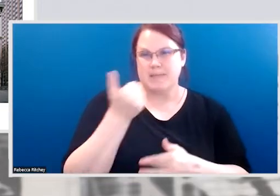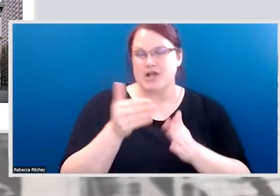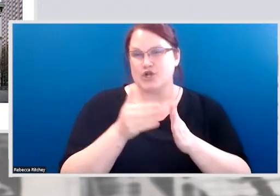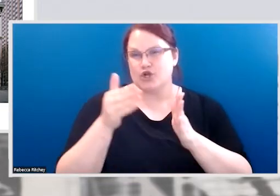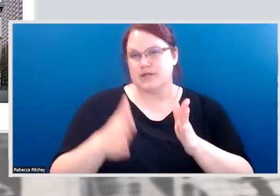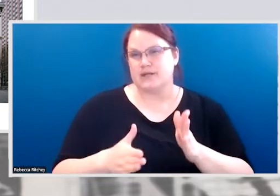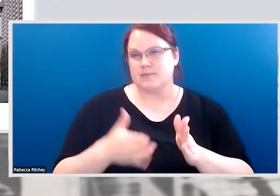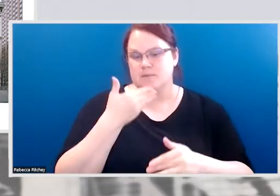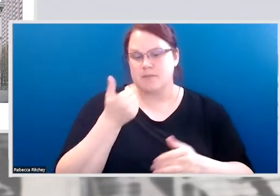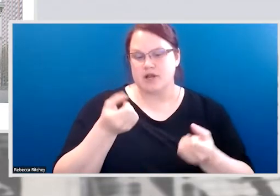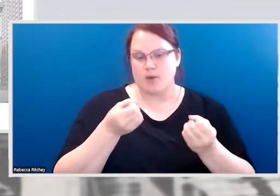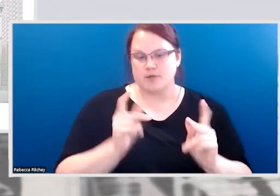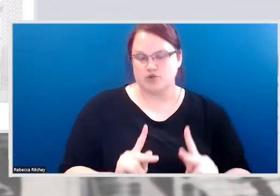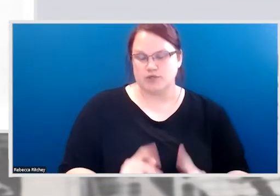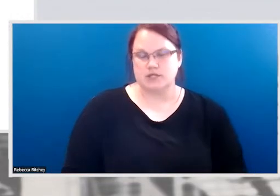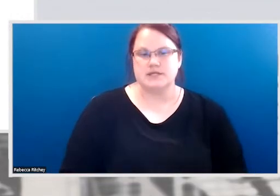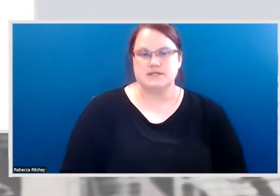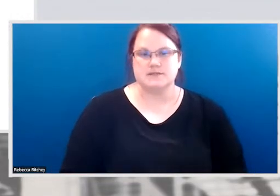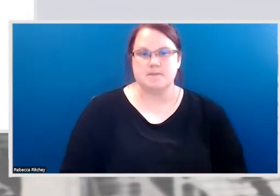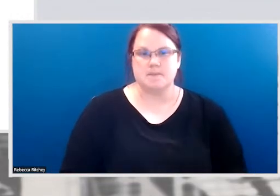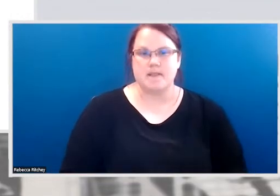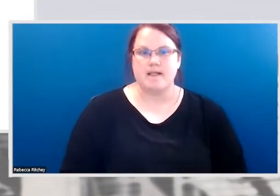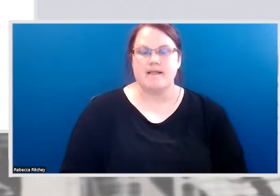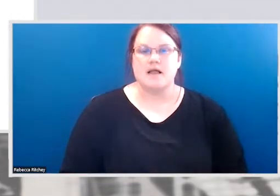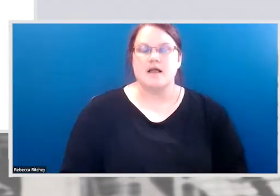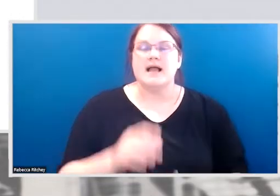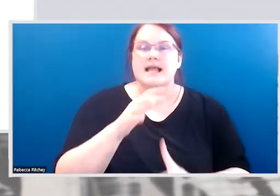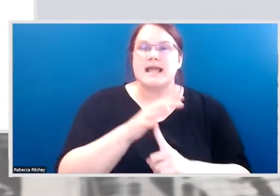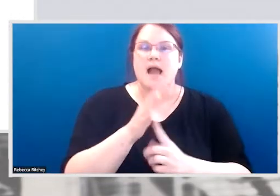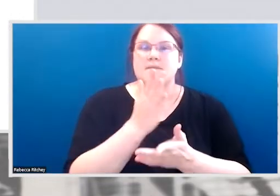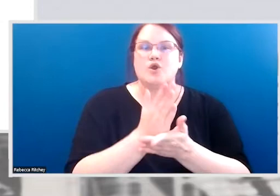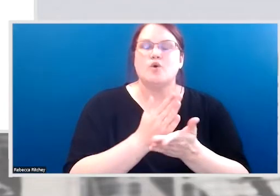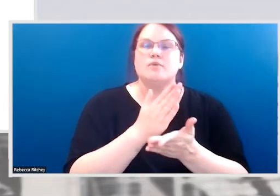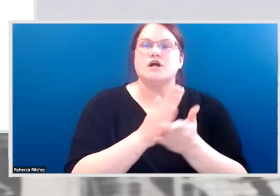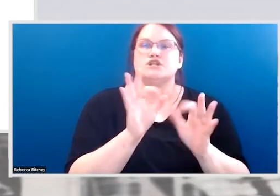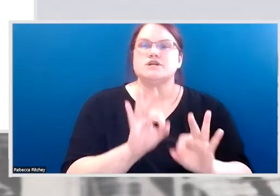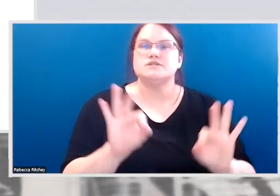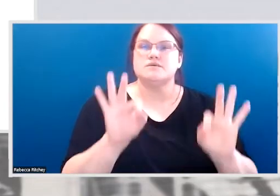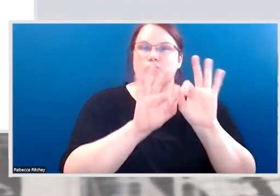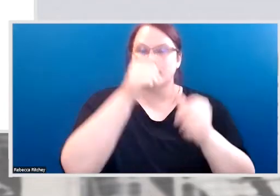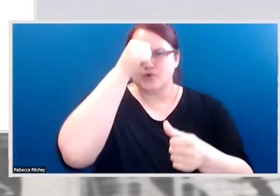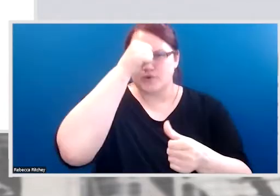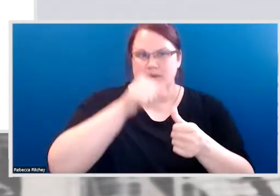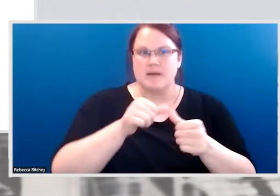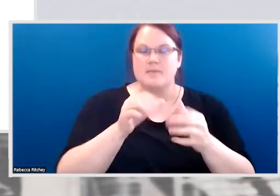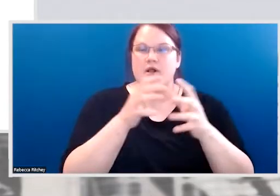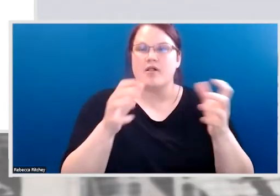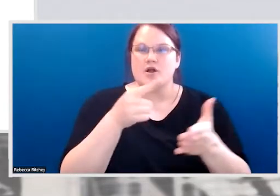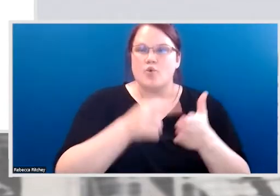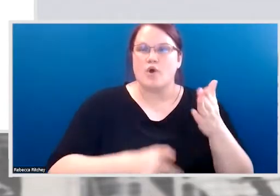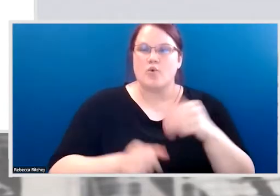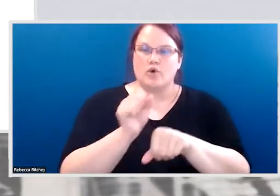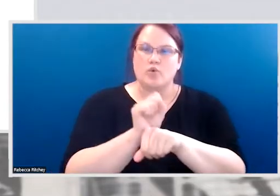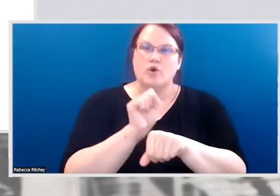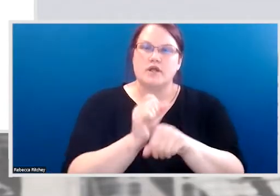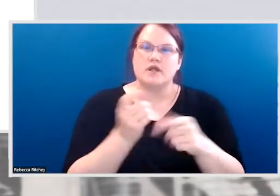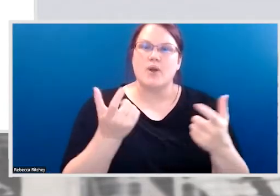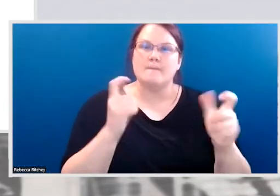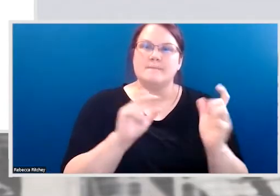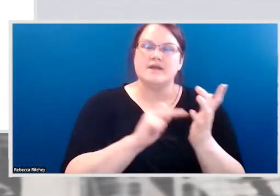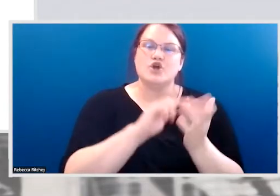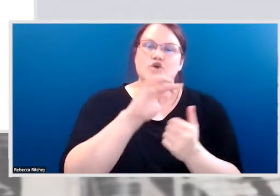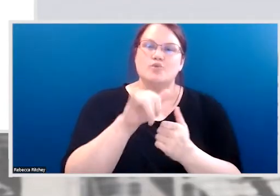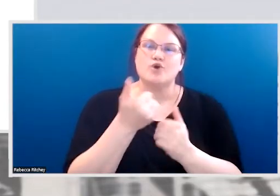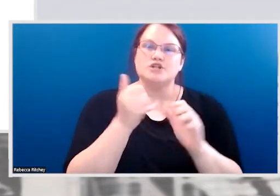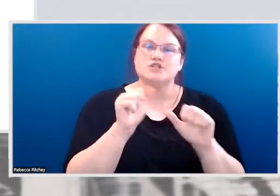better opportunities. With the capital budget, it's important to keep in mind that a lot of what we're working on are kind of larger projects that can